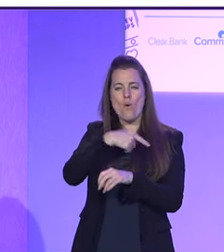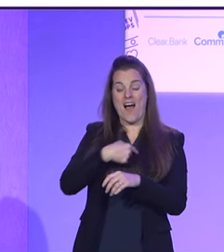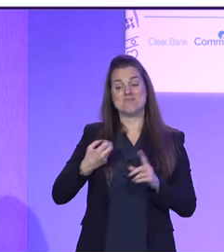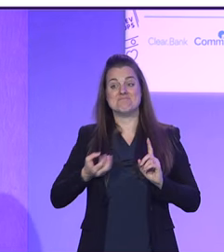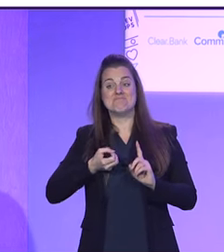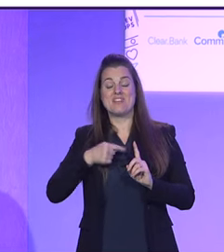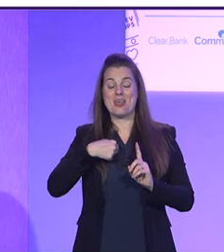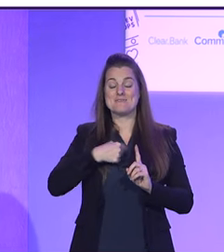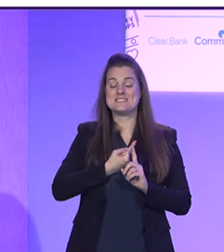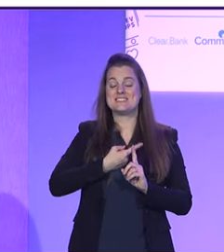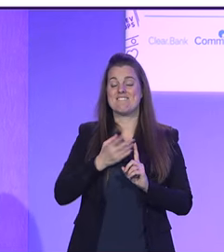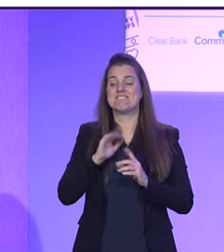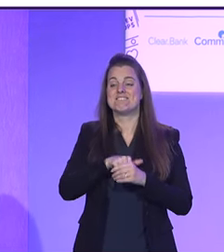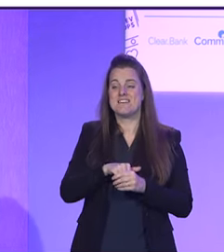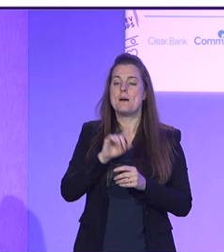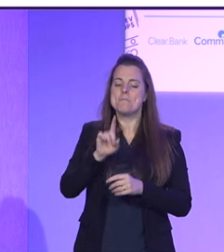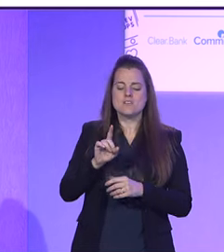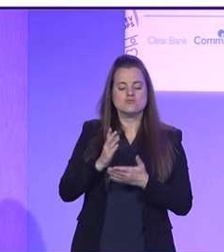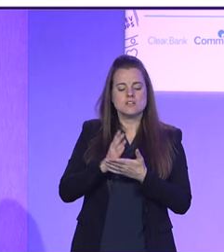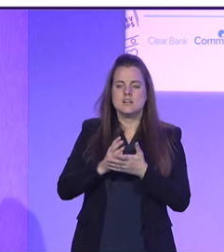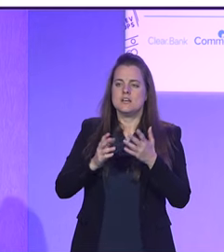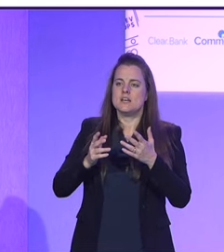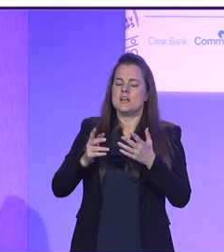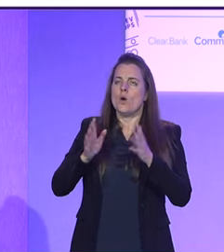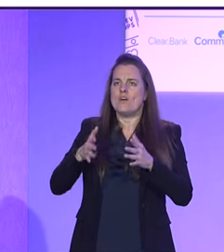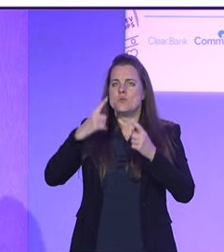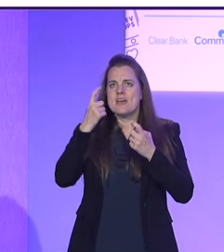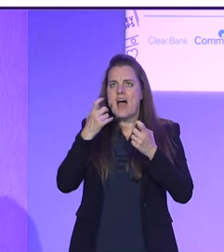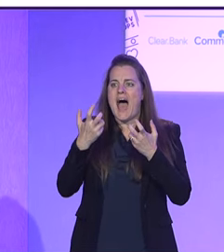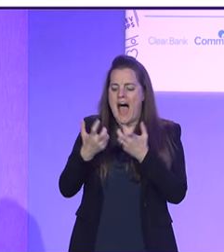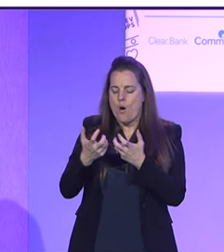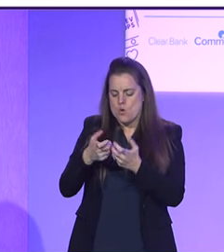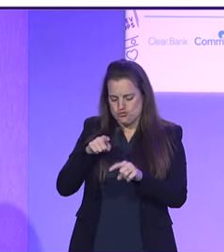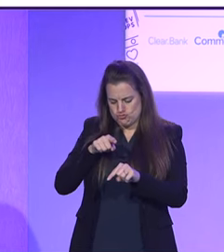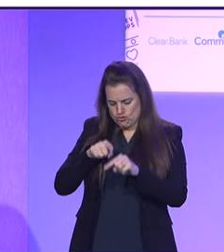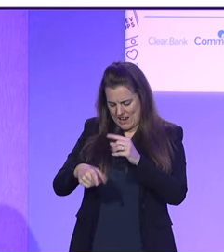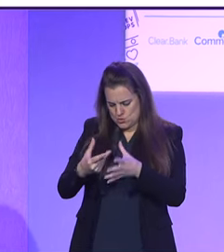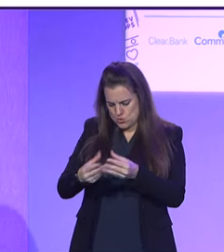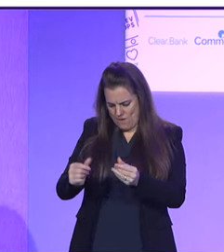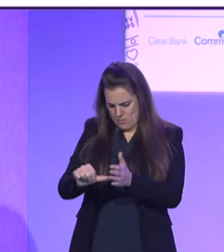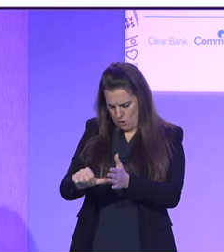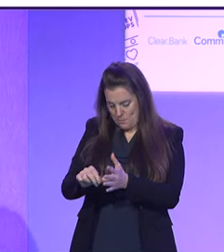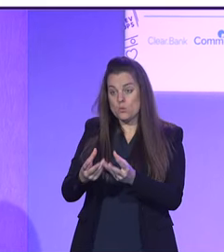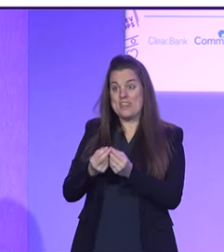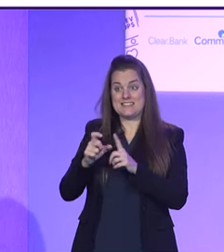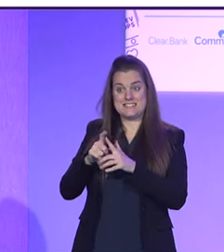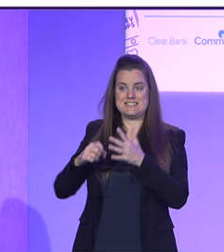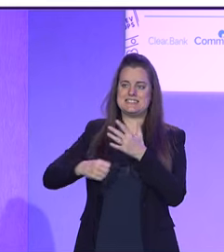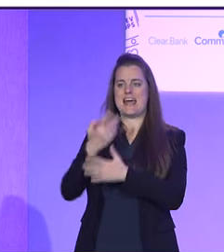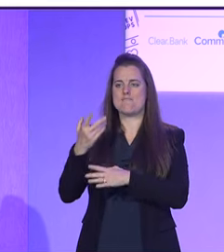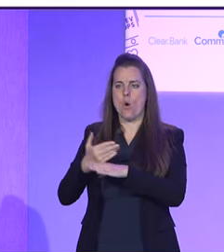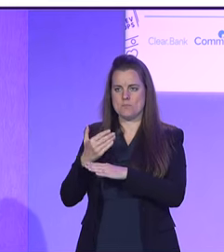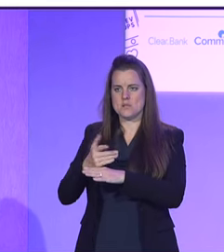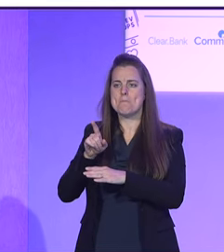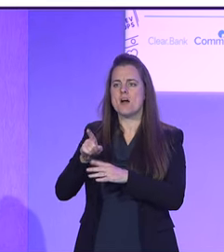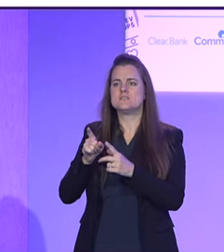good example of how we're trying to solve the problems that we're set out to solve with DevOps in a more systemic